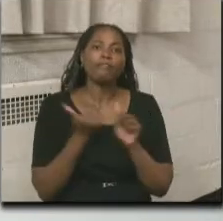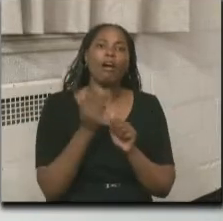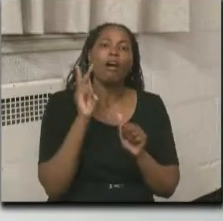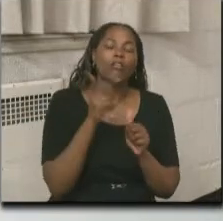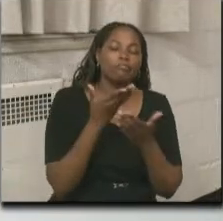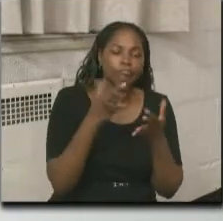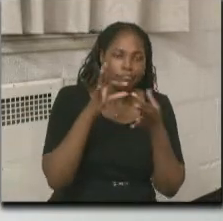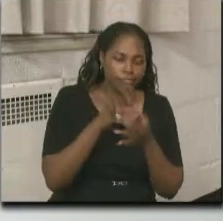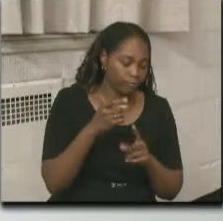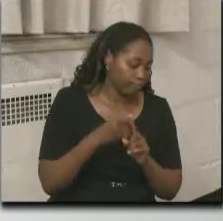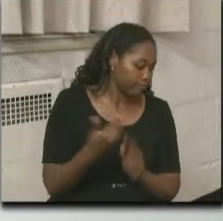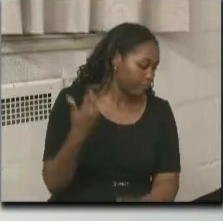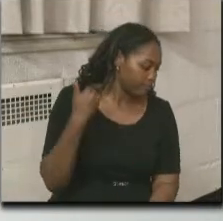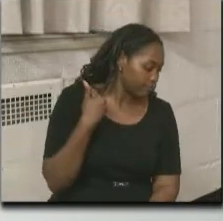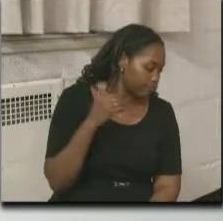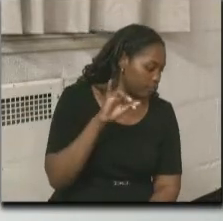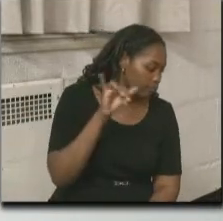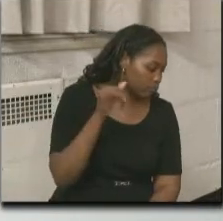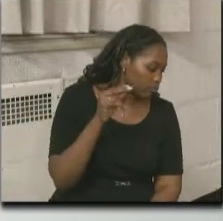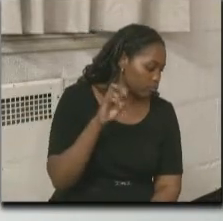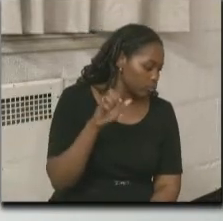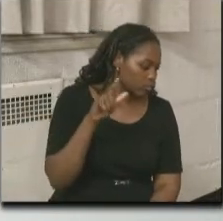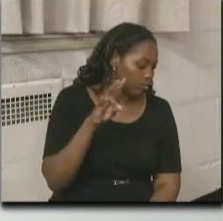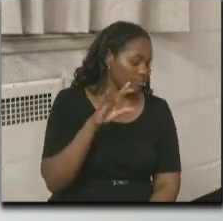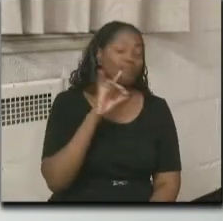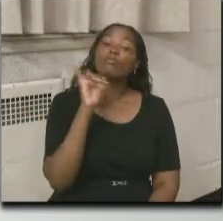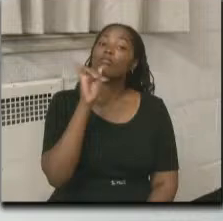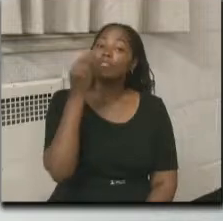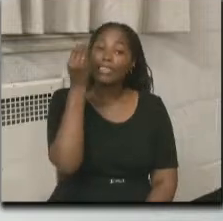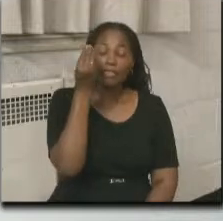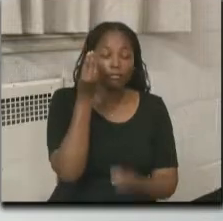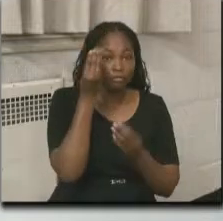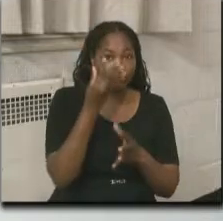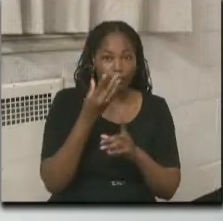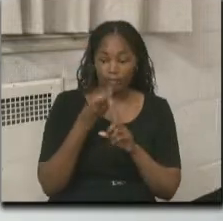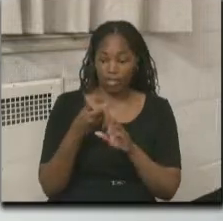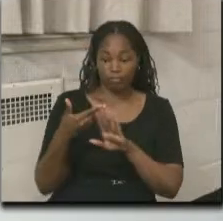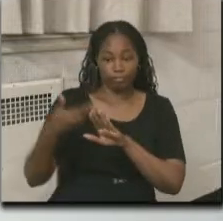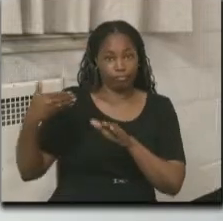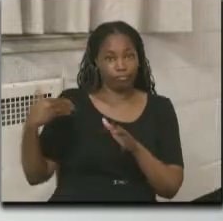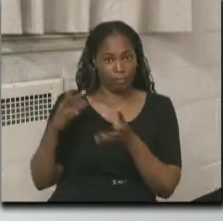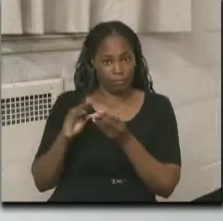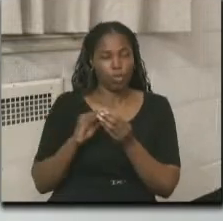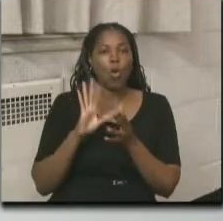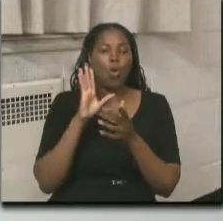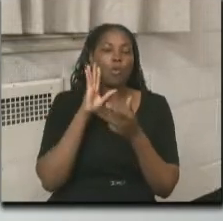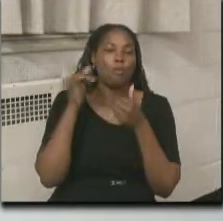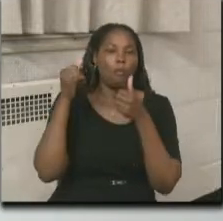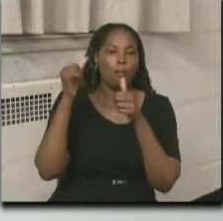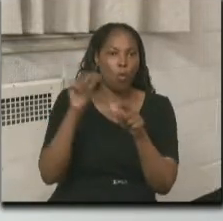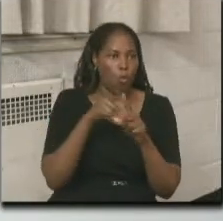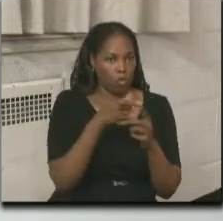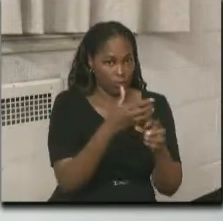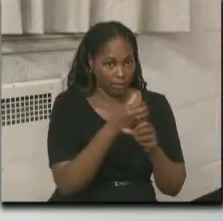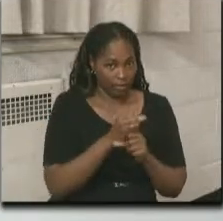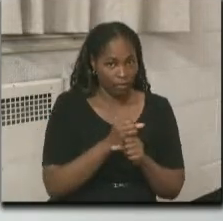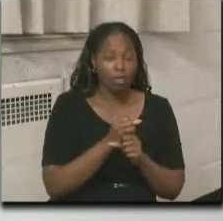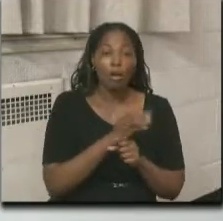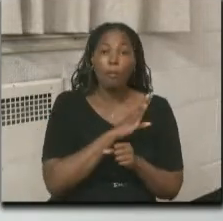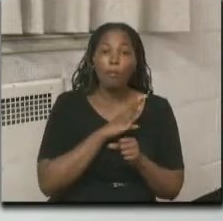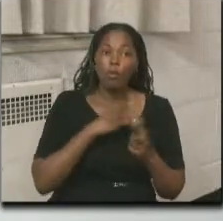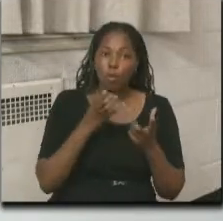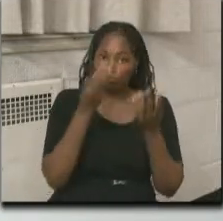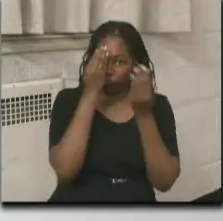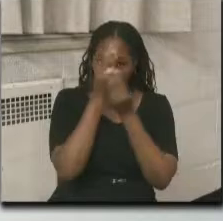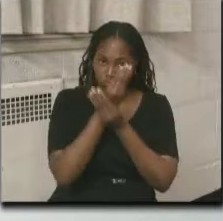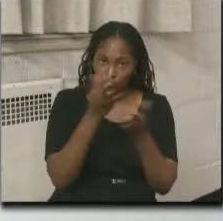George's County Board of Education meeting will be posted on board docs upon receipt. The board would like to inform the